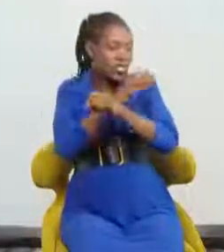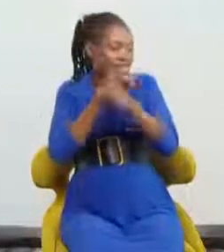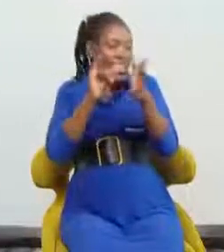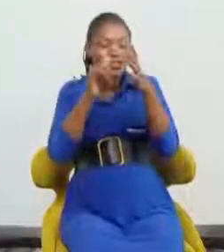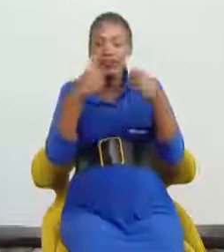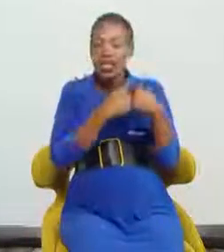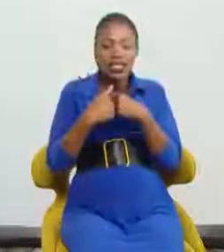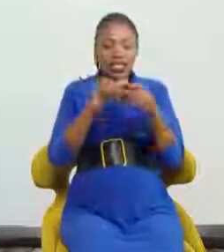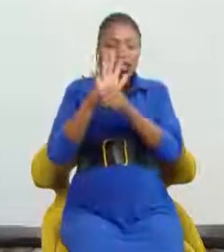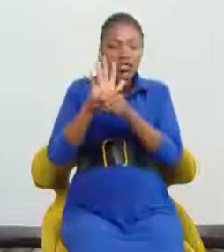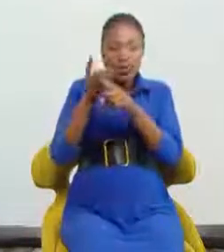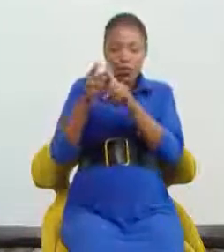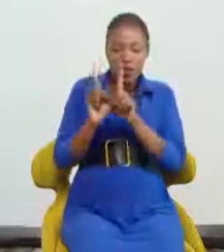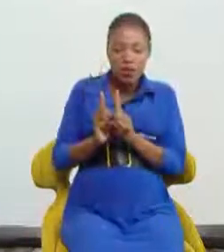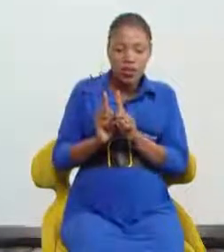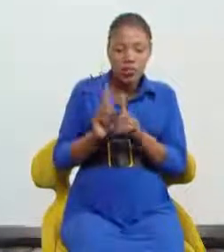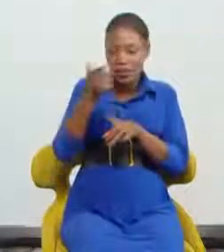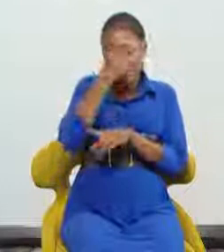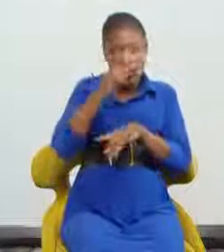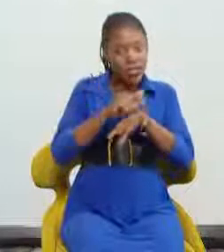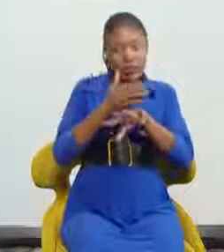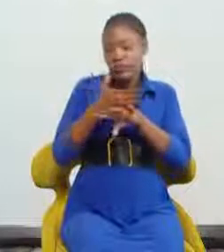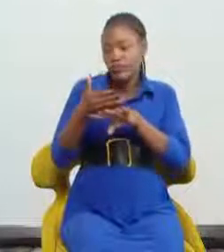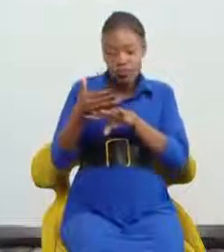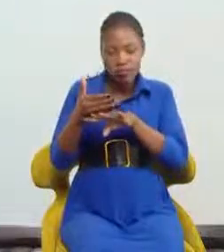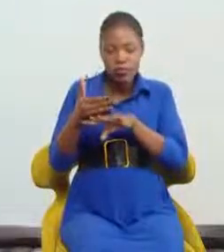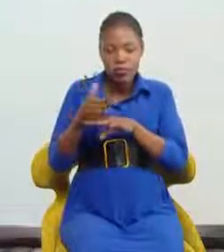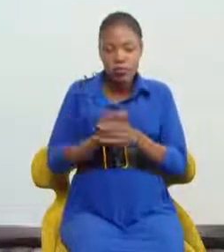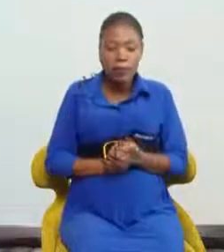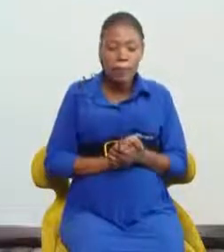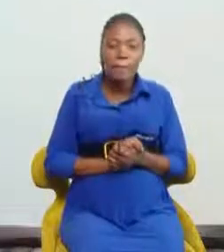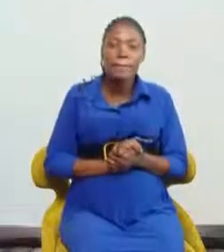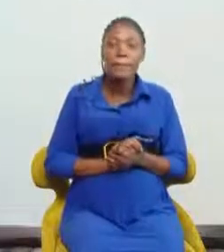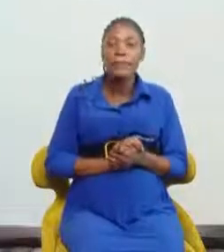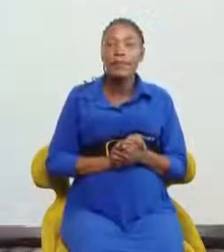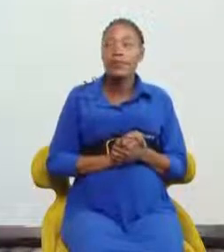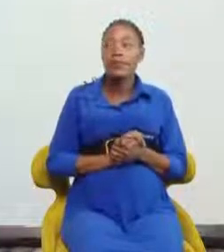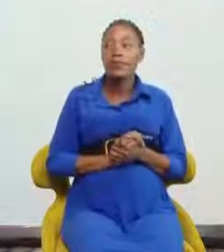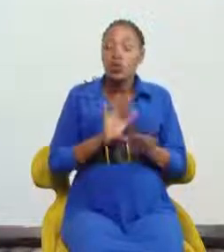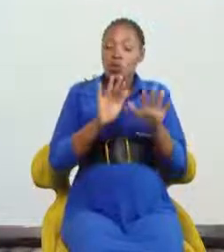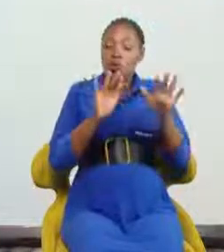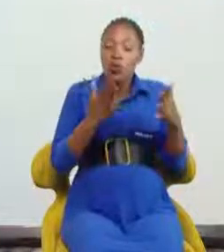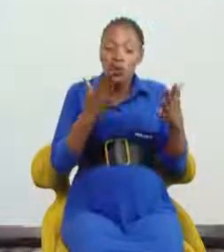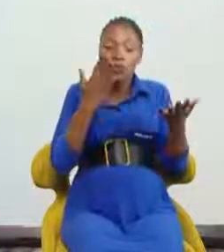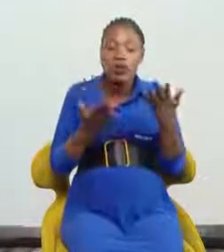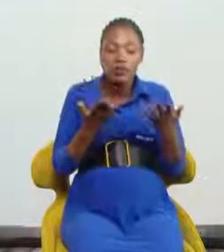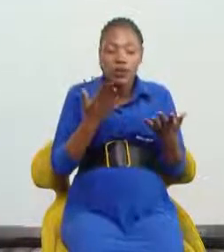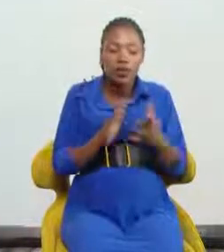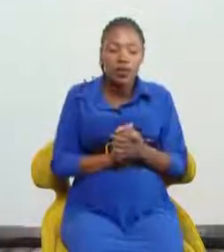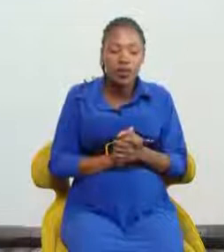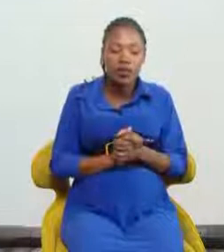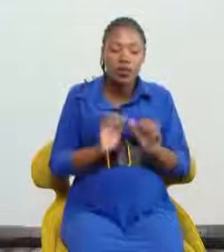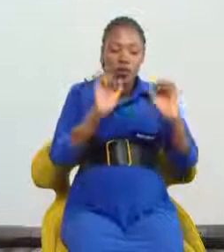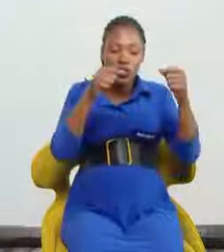challenging sometimes. But for the sake of time, I see. Well, perhaps we can have